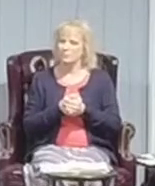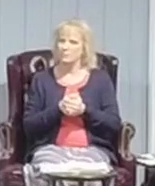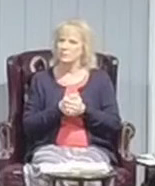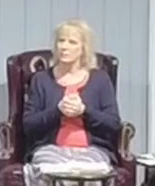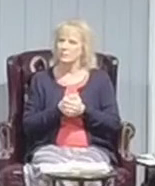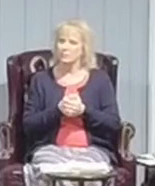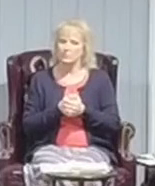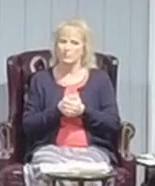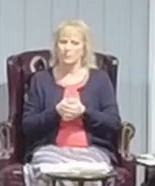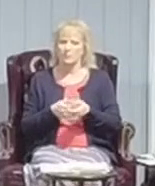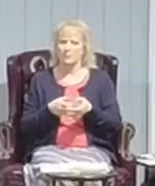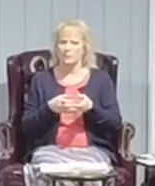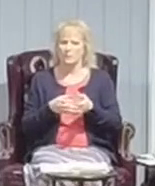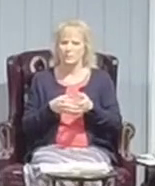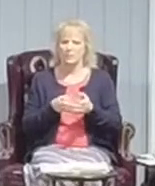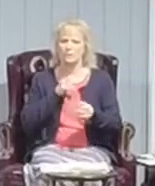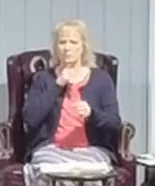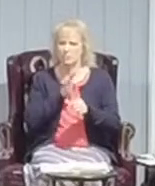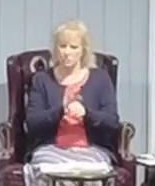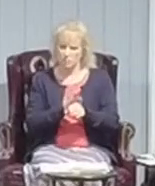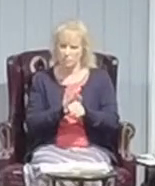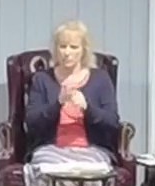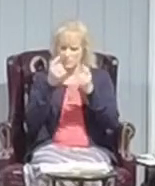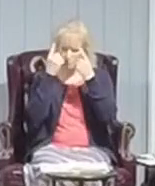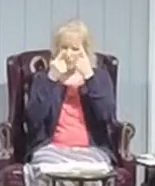the shame of the cross was.